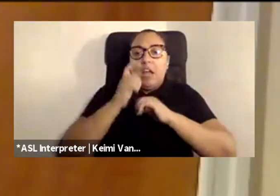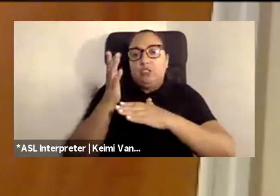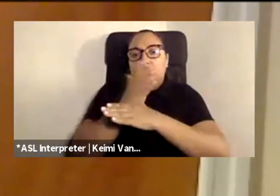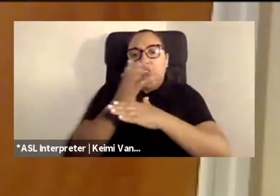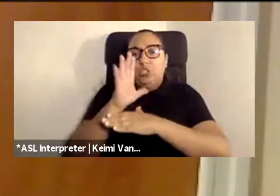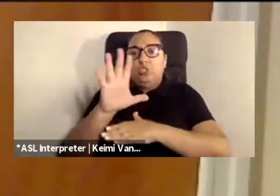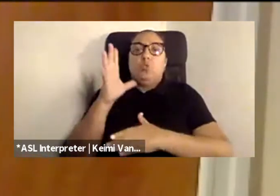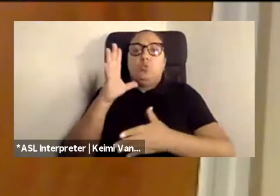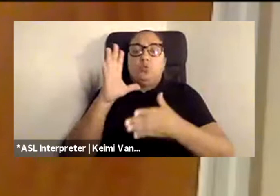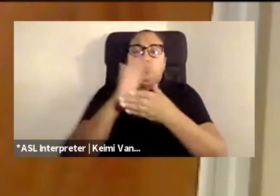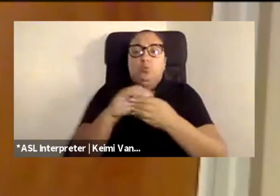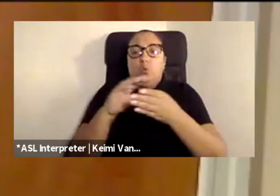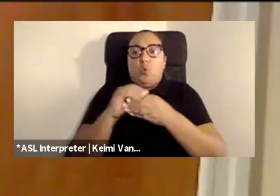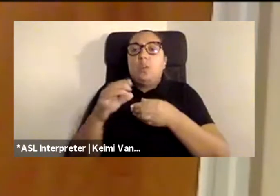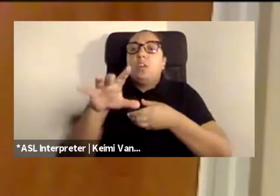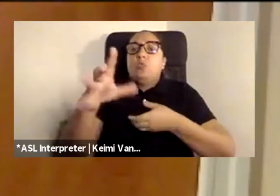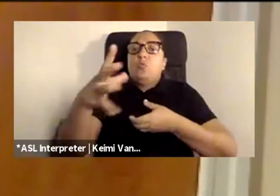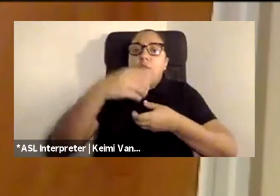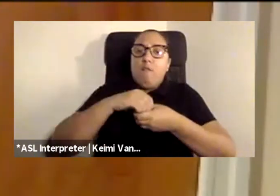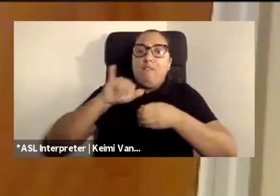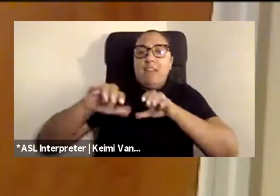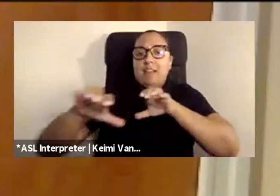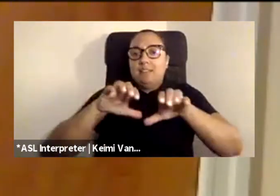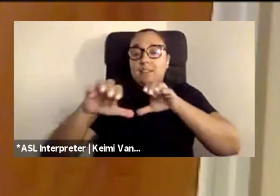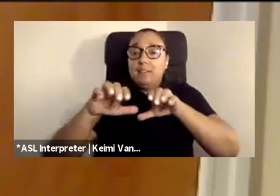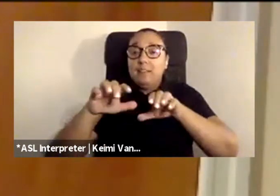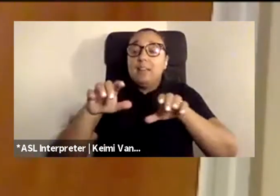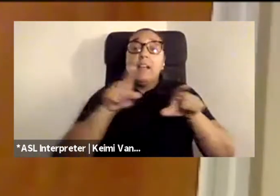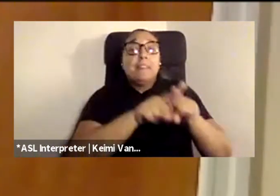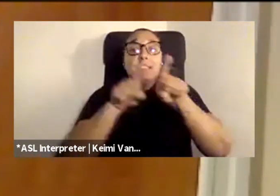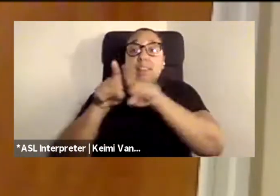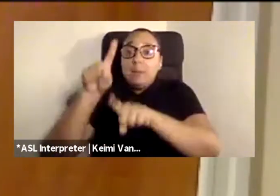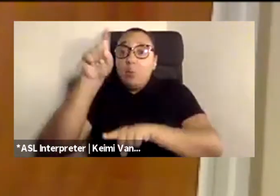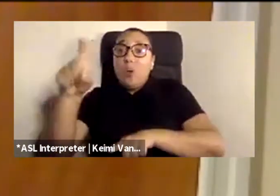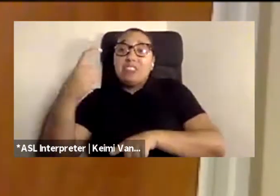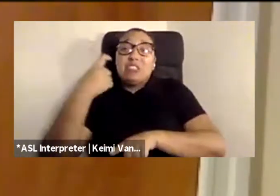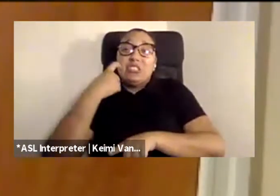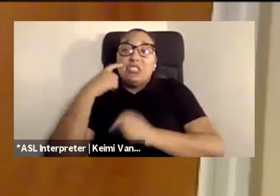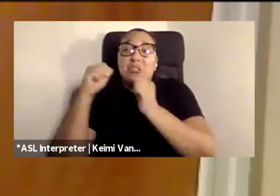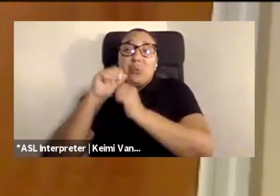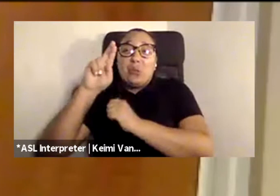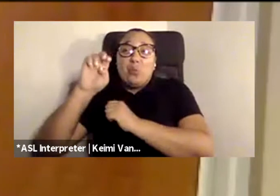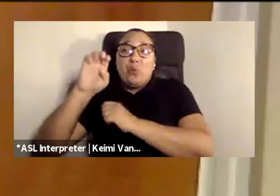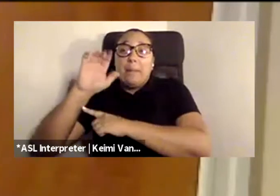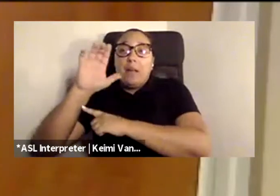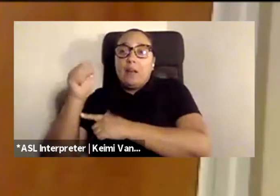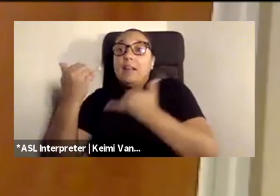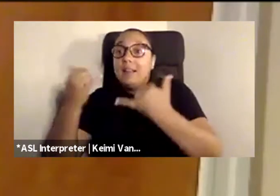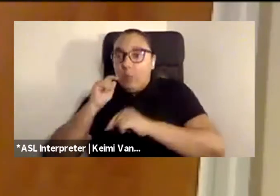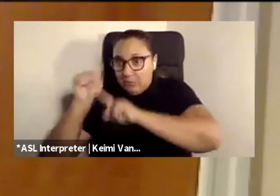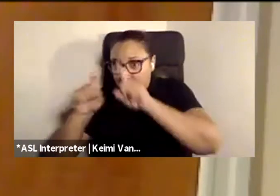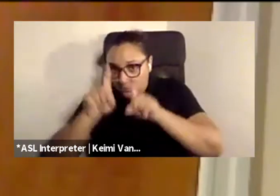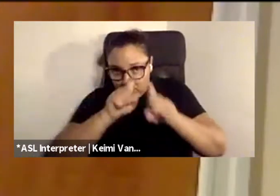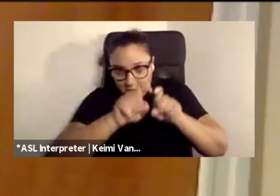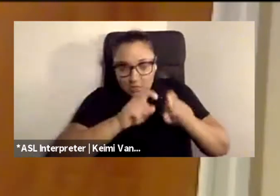participatory activity. Utilizing the same prompt that we shared with Rebecca, we're going to ask each of you in this group to share